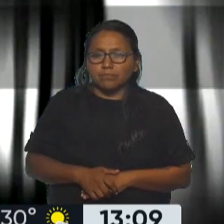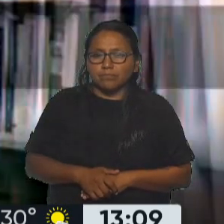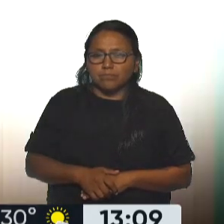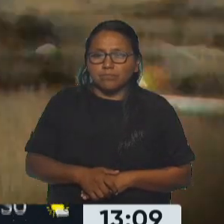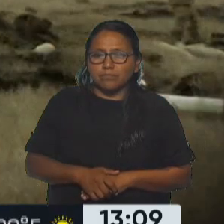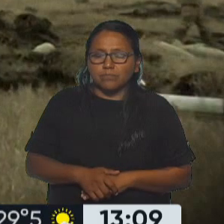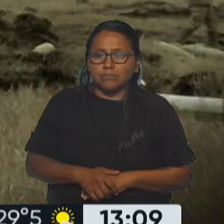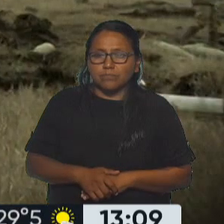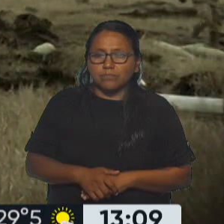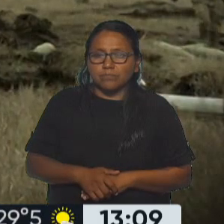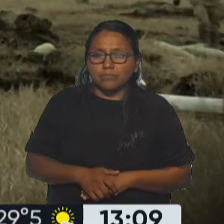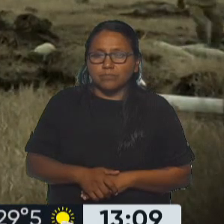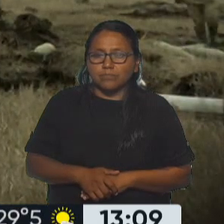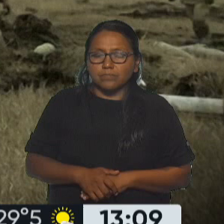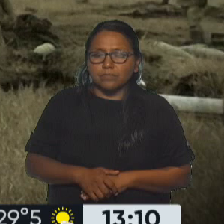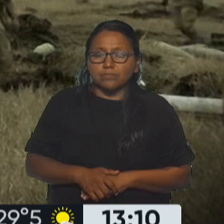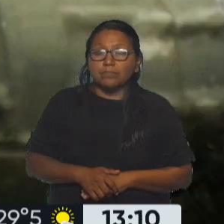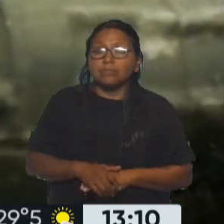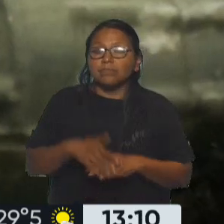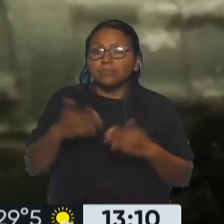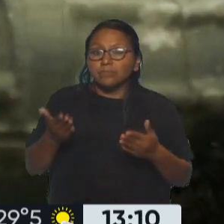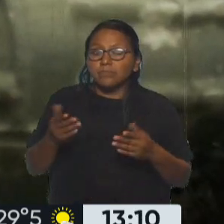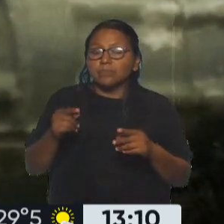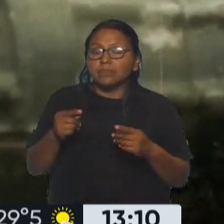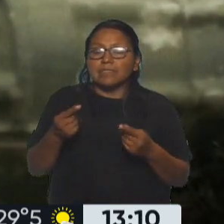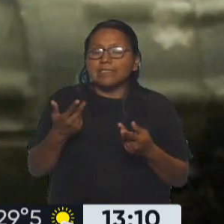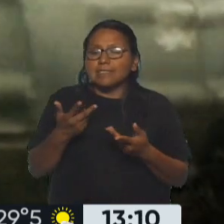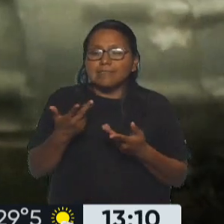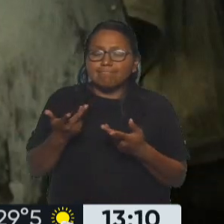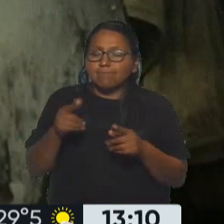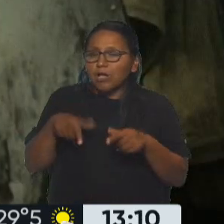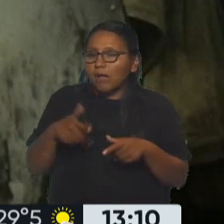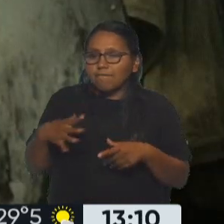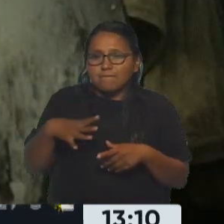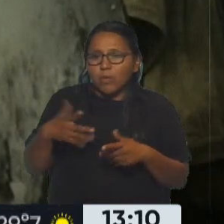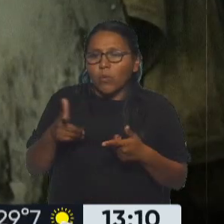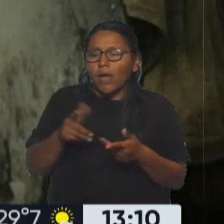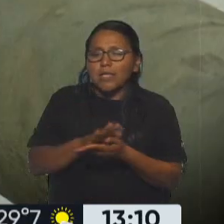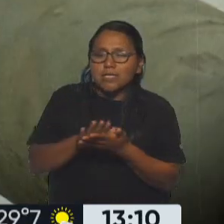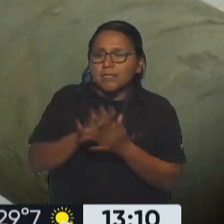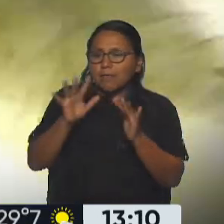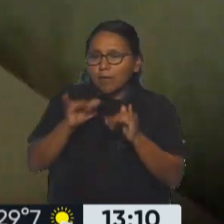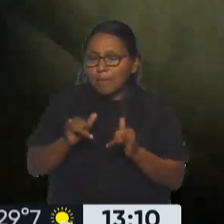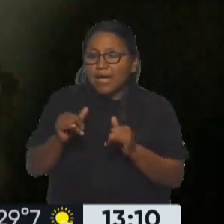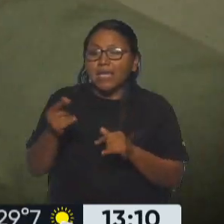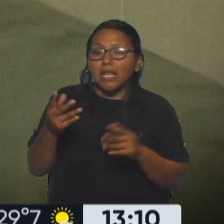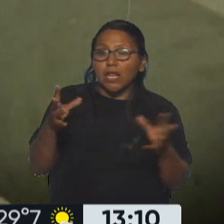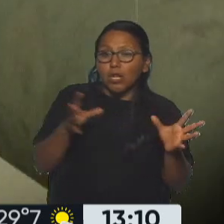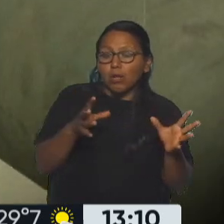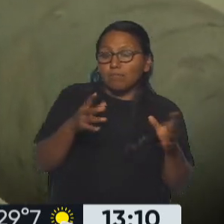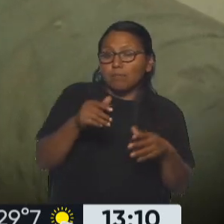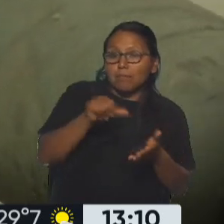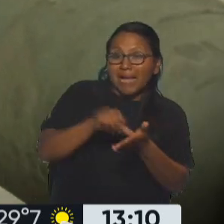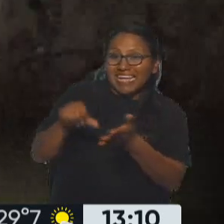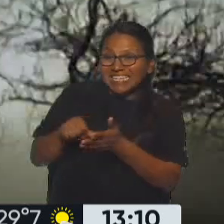peace talks. Sin ninguna expectativa de negociaciones de paz, pero tampoco sin que ninguno de los bandos pueda lograr